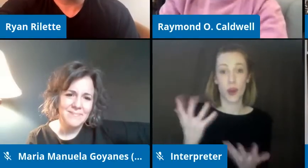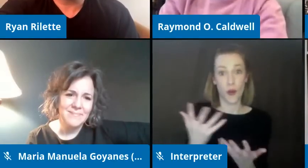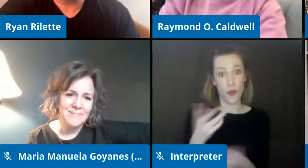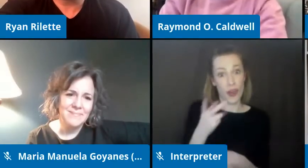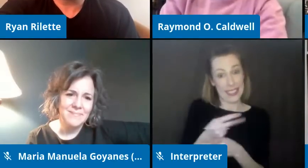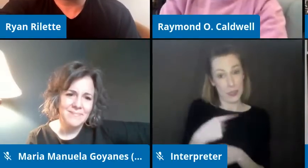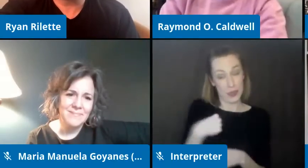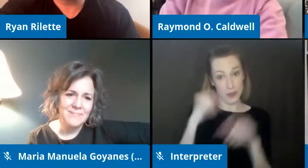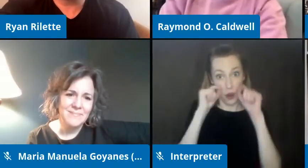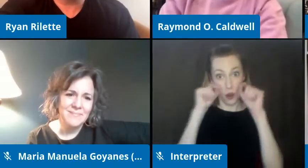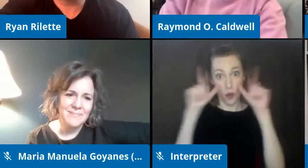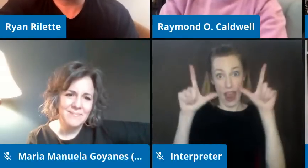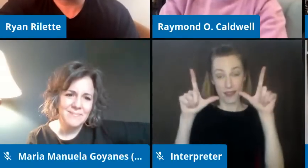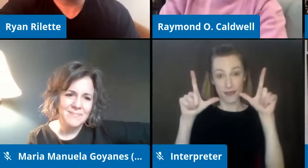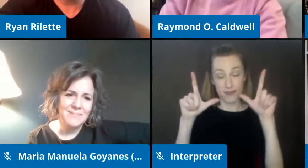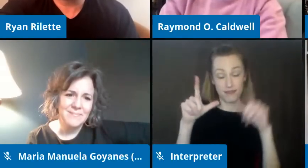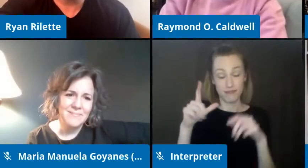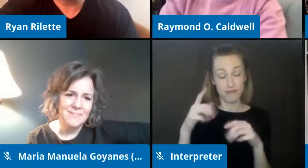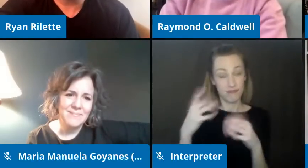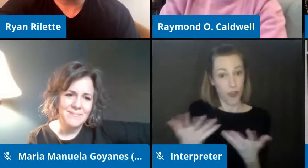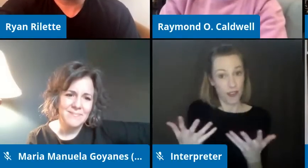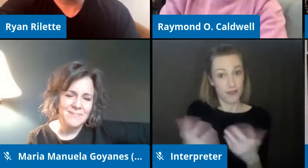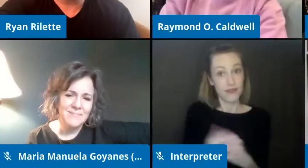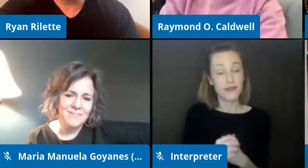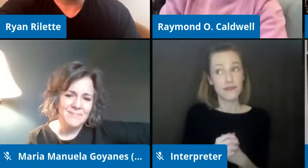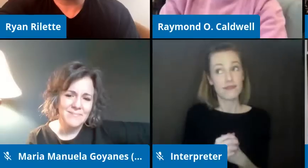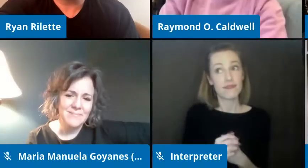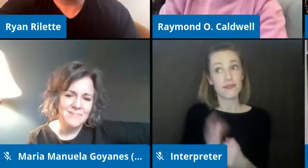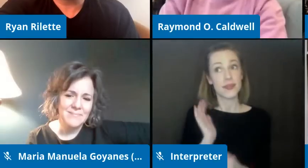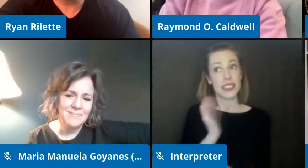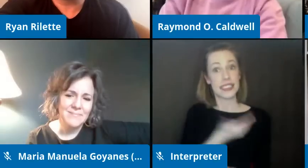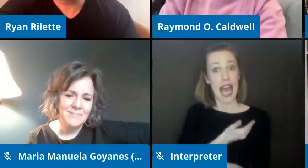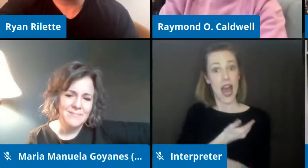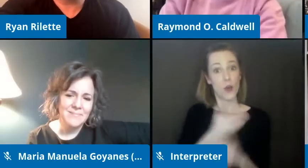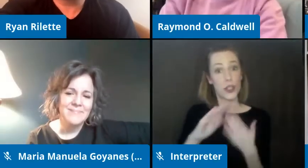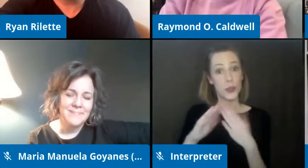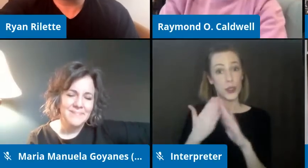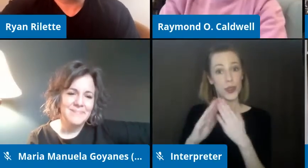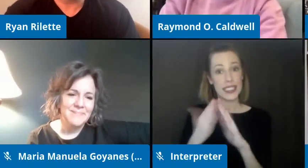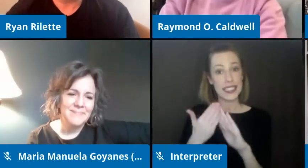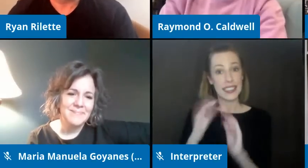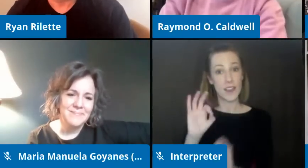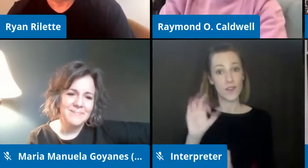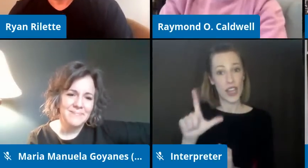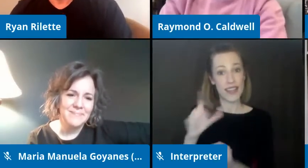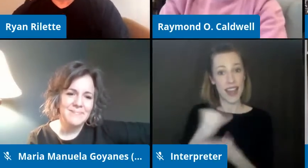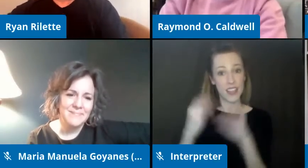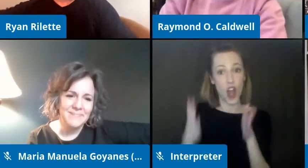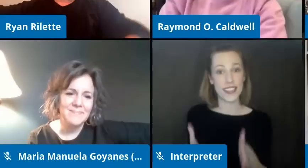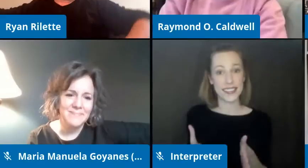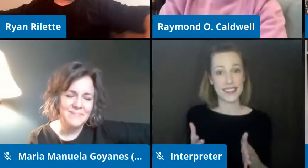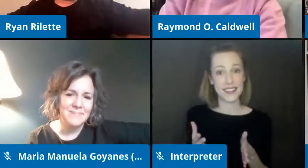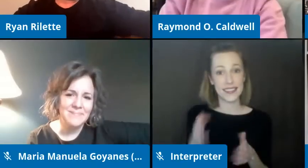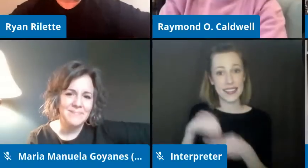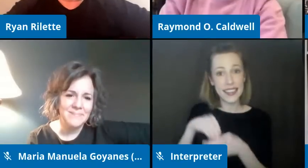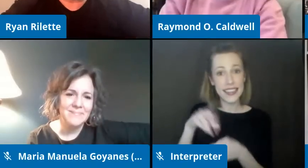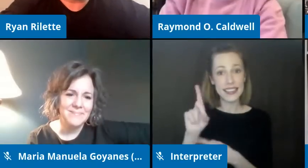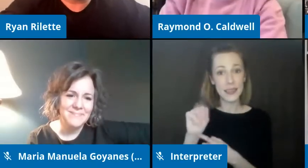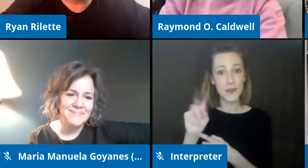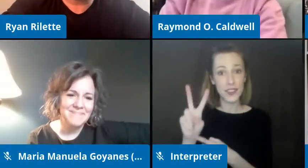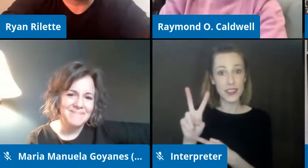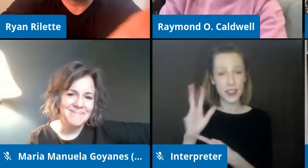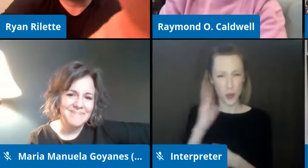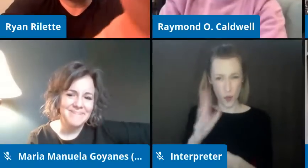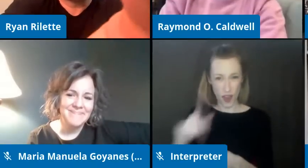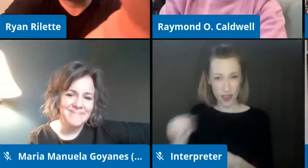way is our community of freelance artists that's so amazing in the DMV going to come back? That's strong.